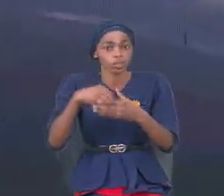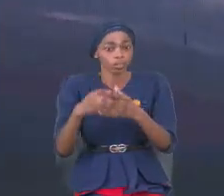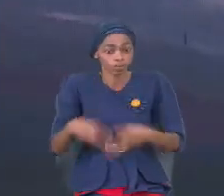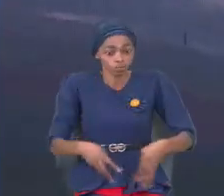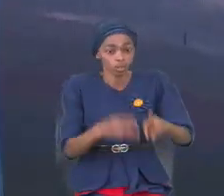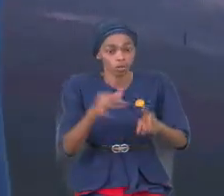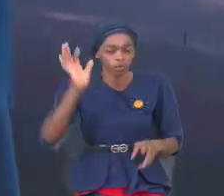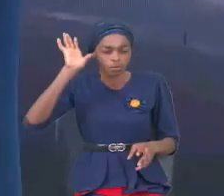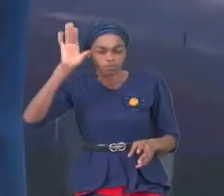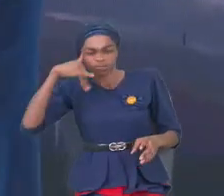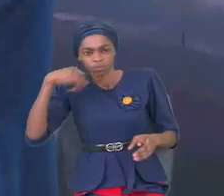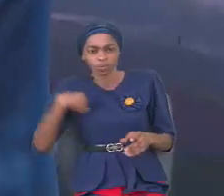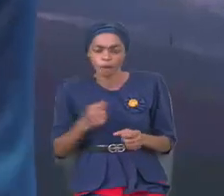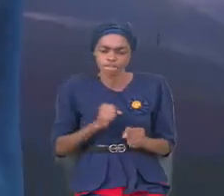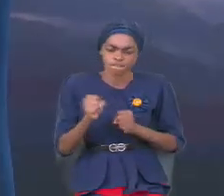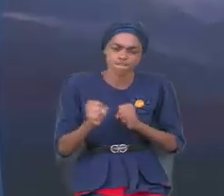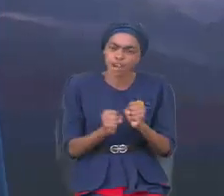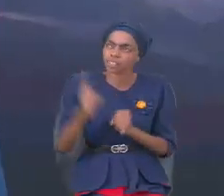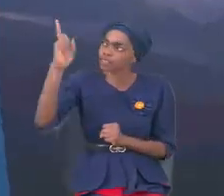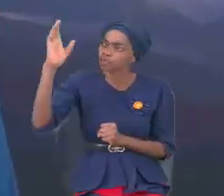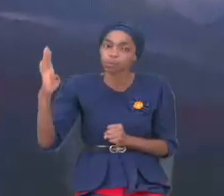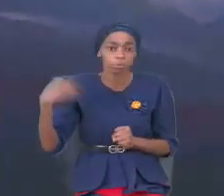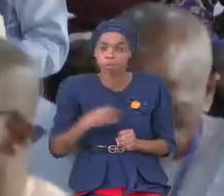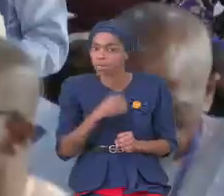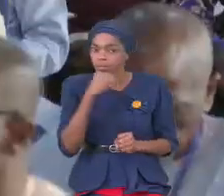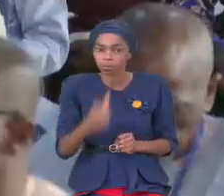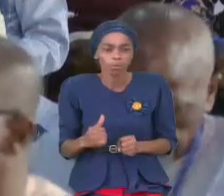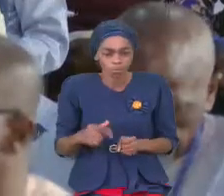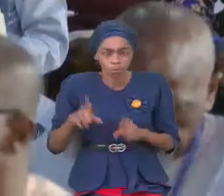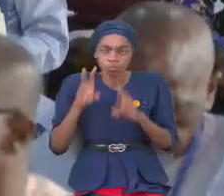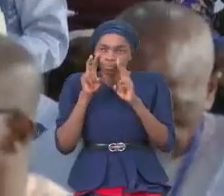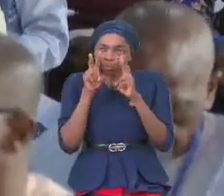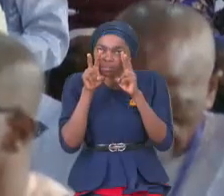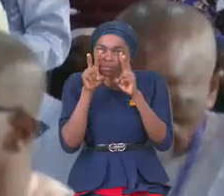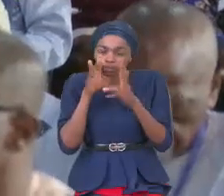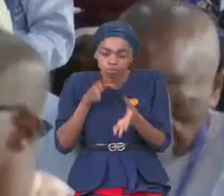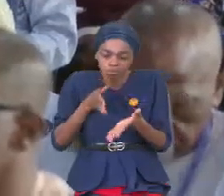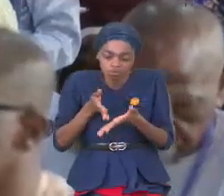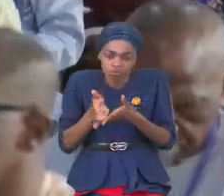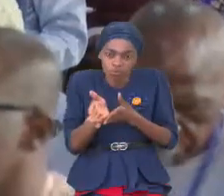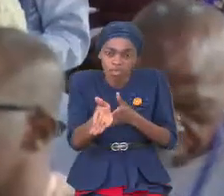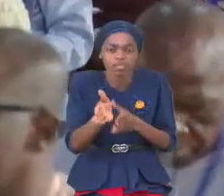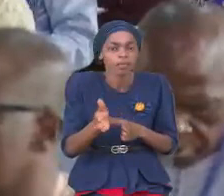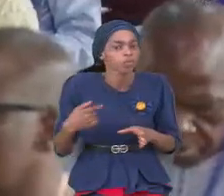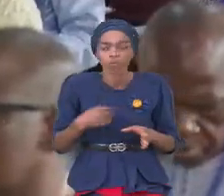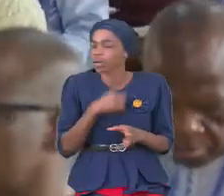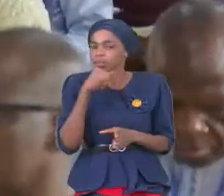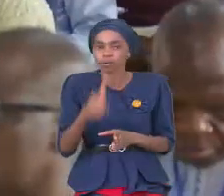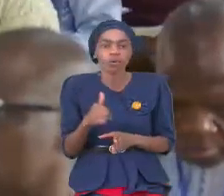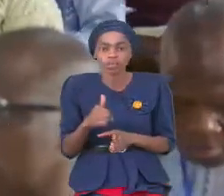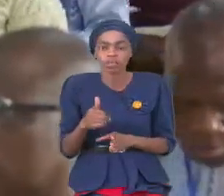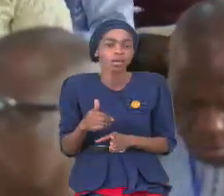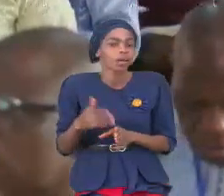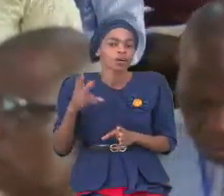we cannot look straight, and we cannot plan straight, and we cannot do that which is straight and straightforward.